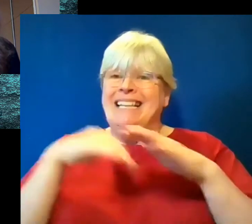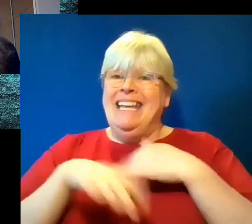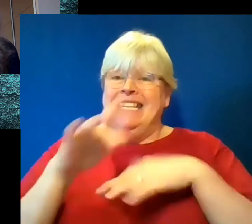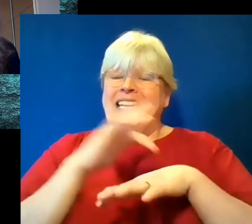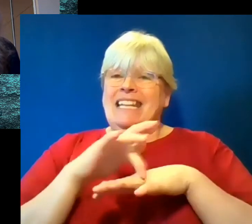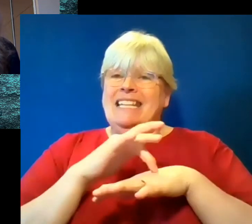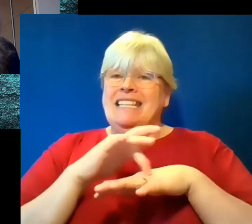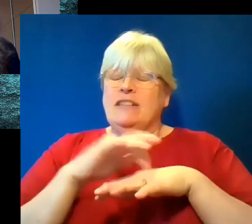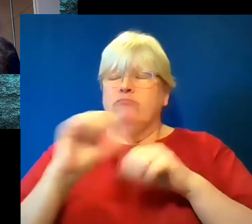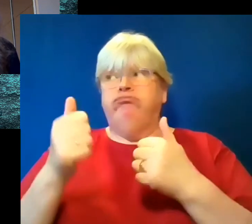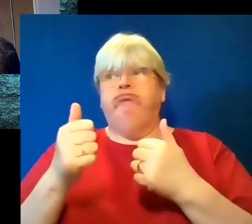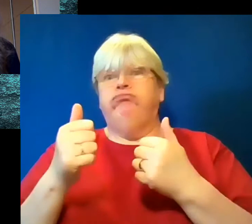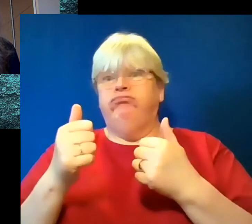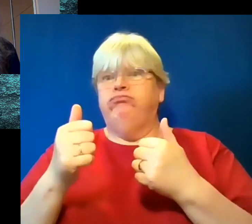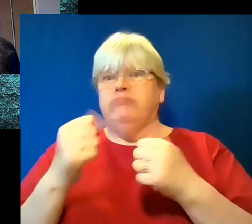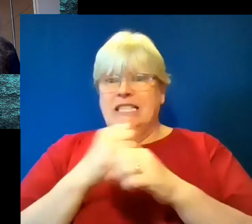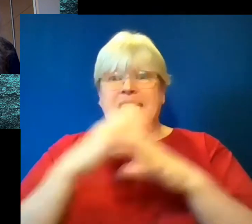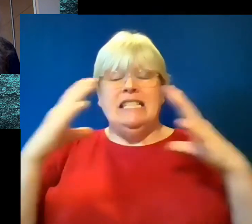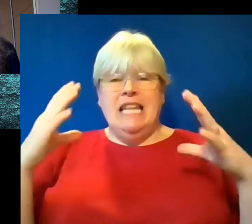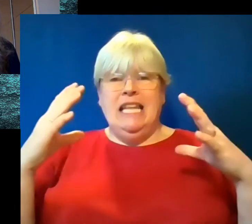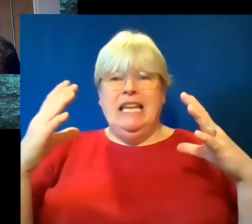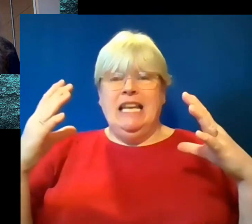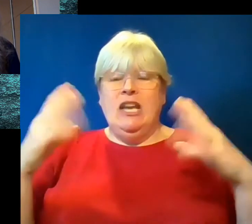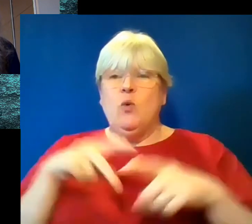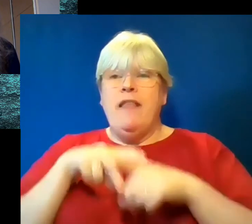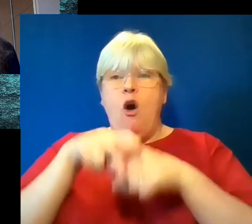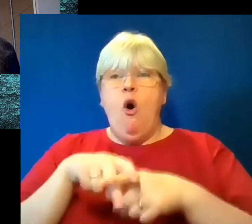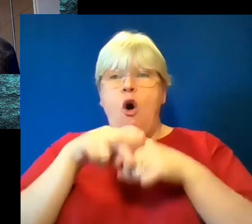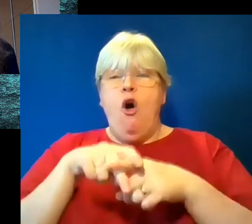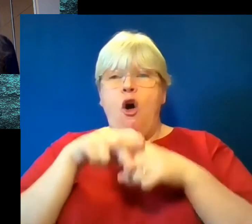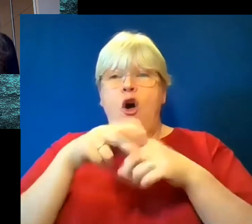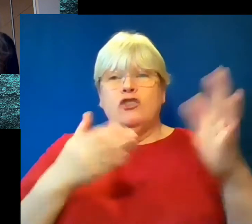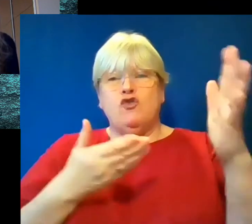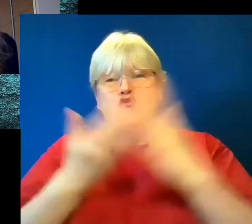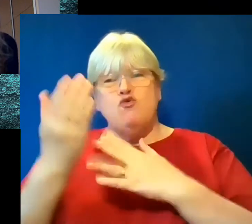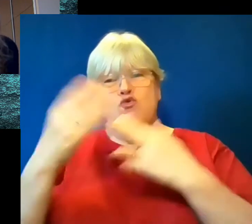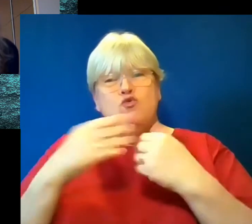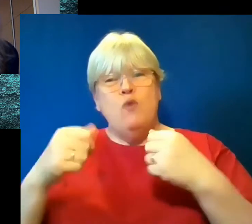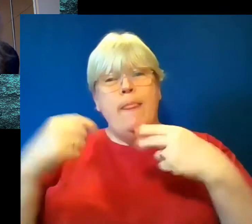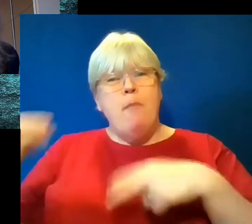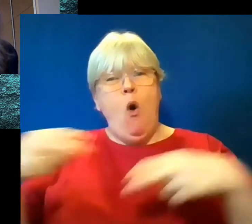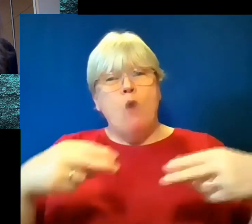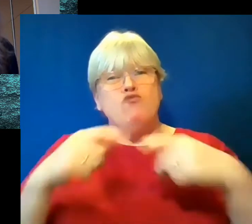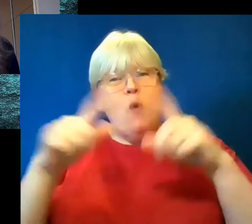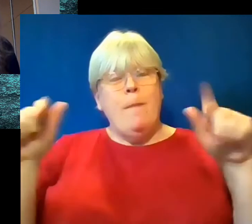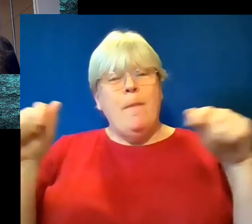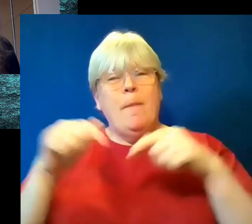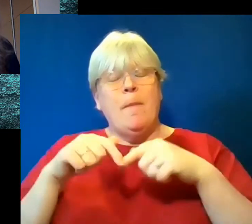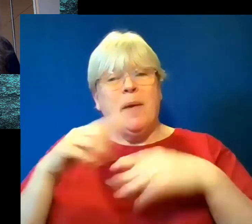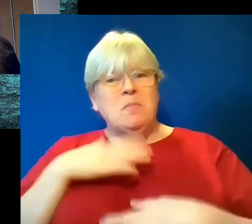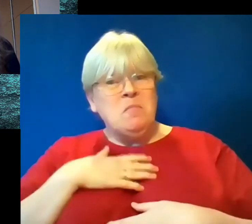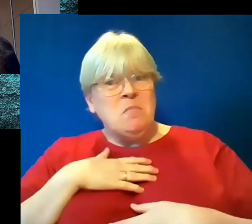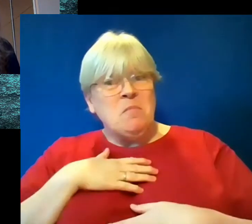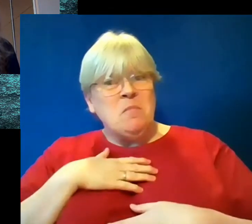scene with the horse galloping through the ballroom. And I assume that too